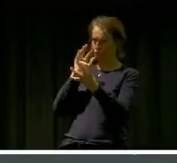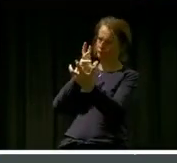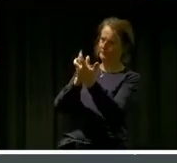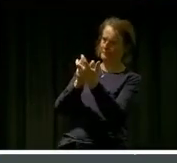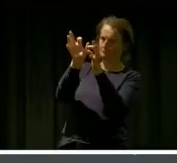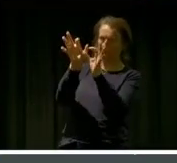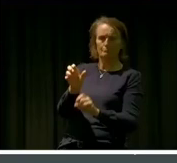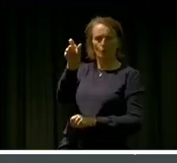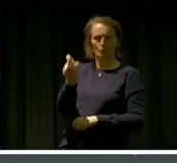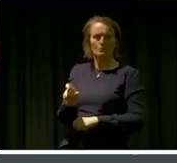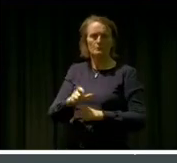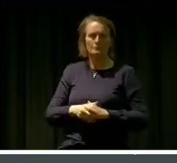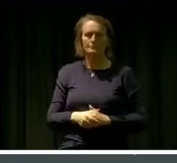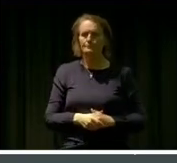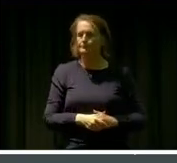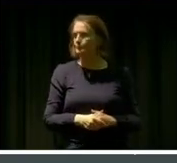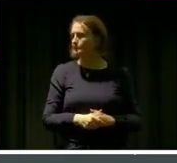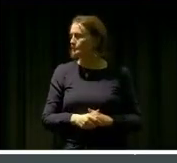disability.